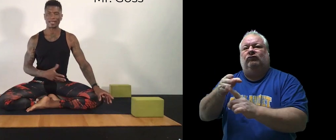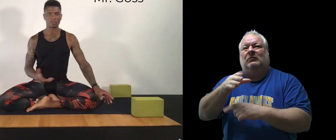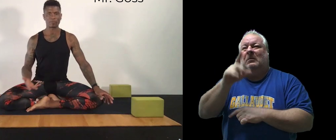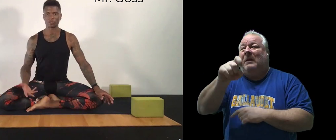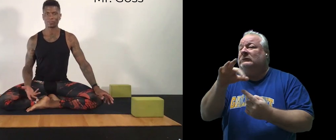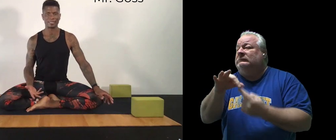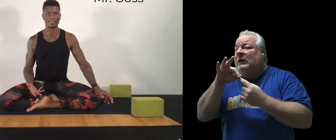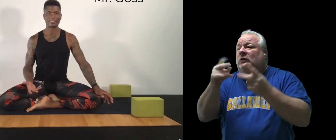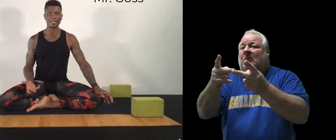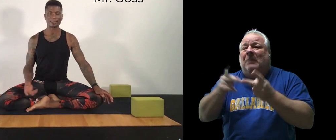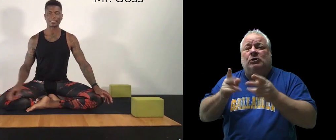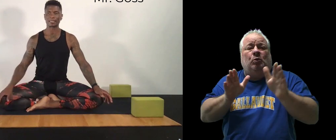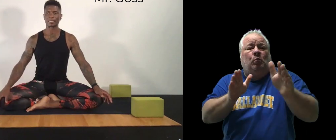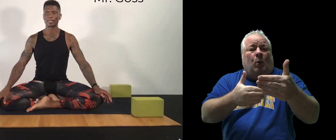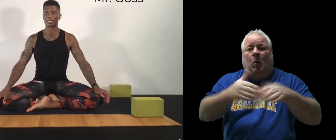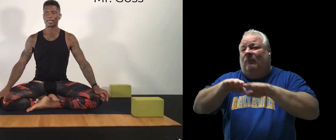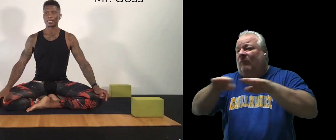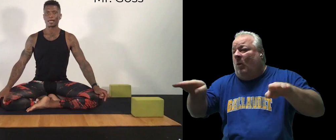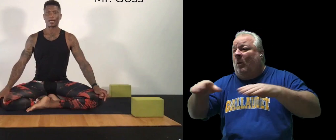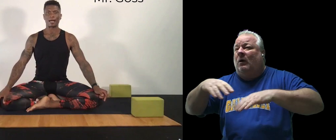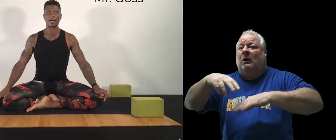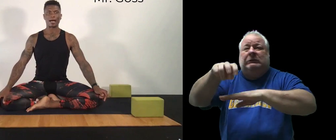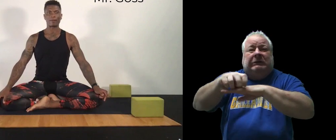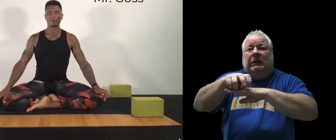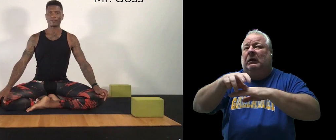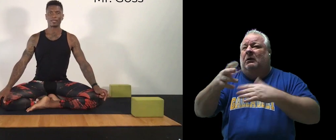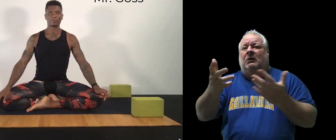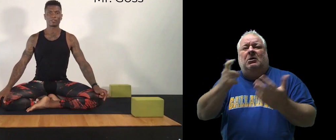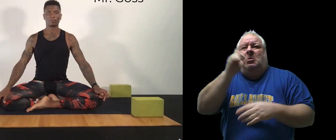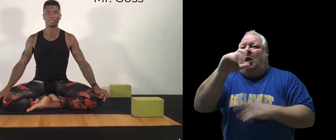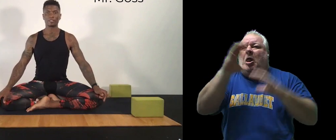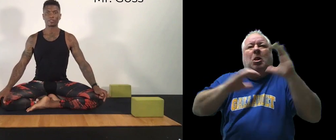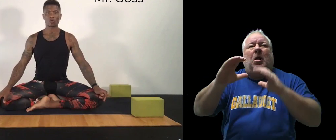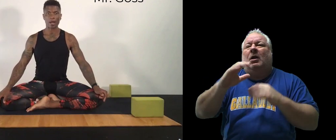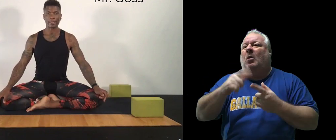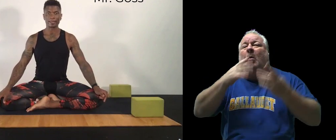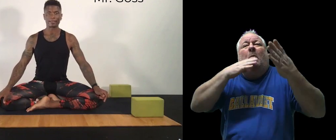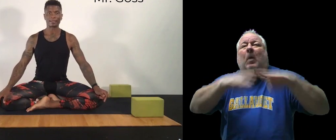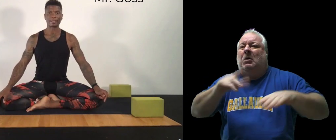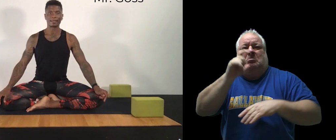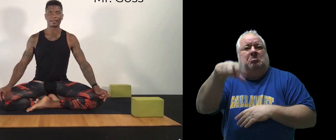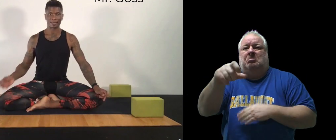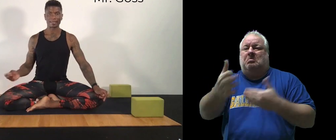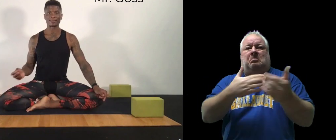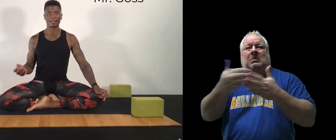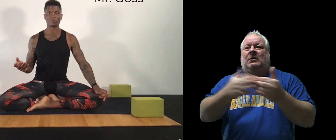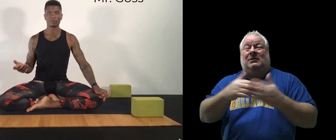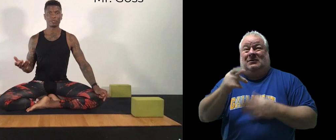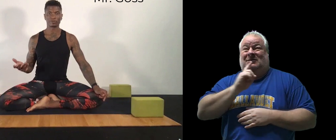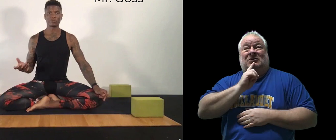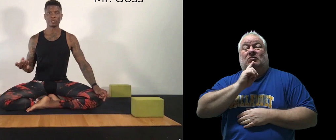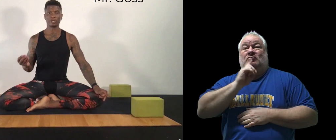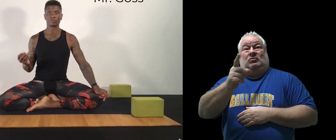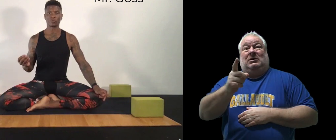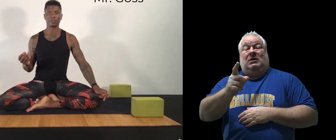to find a special place to sit. I don't have to find a special place that's quiet. A lot of